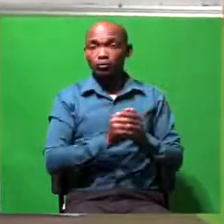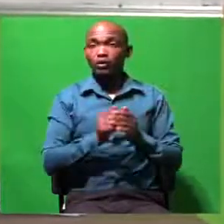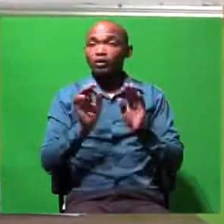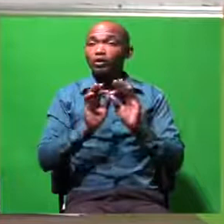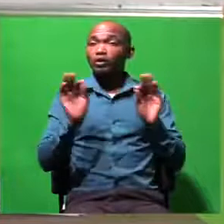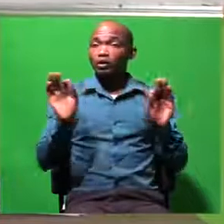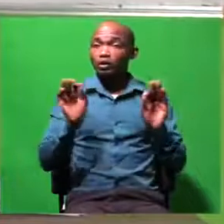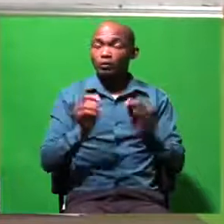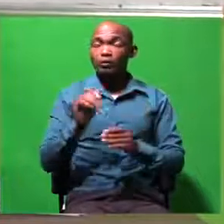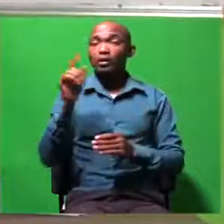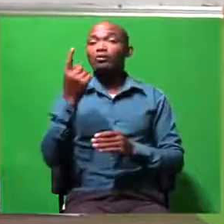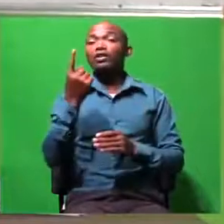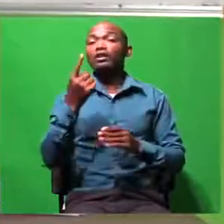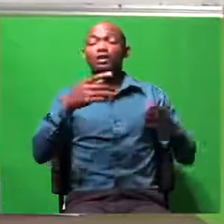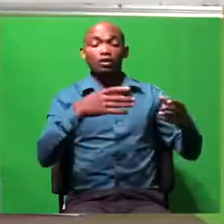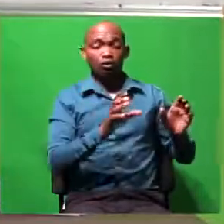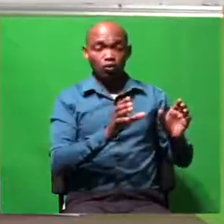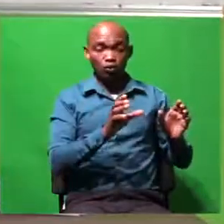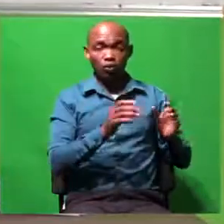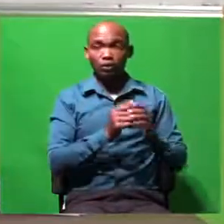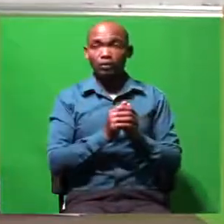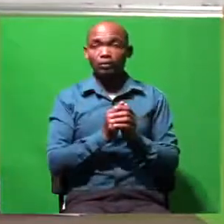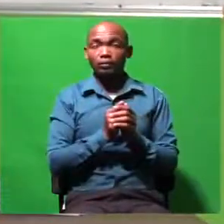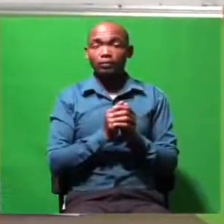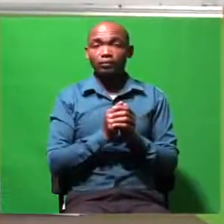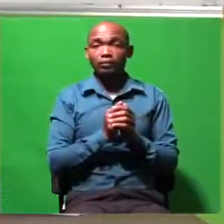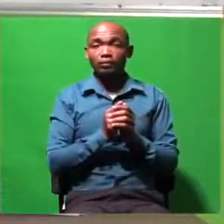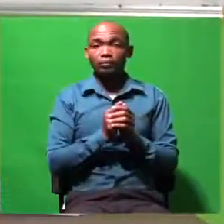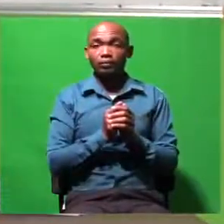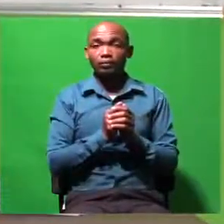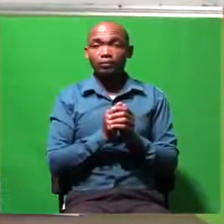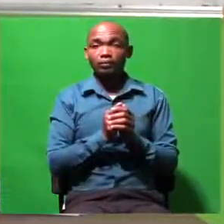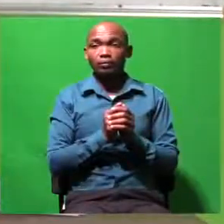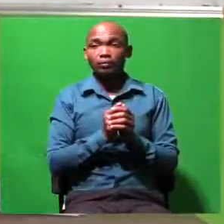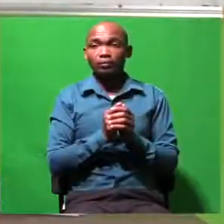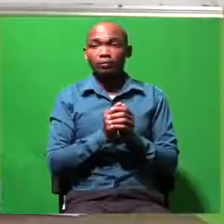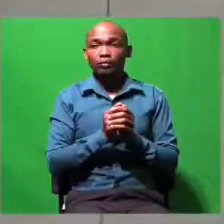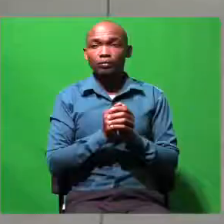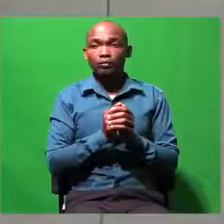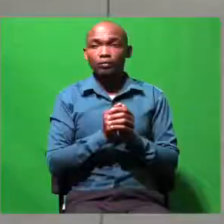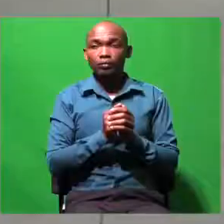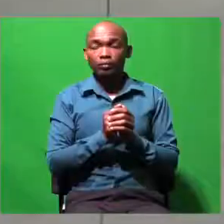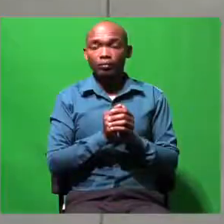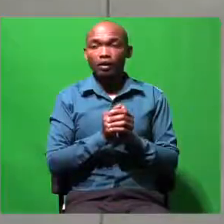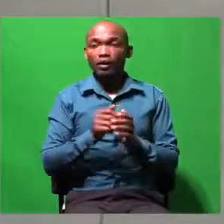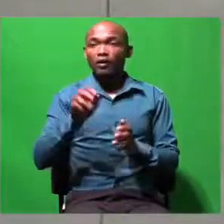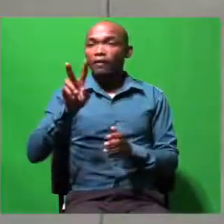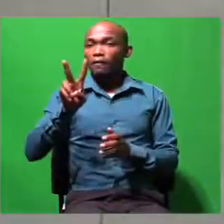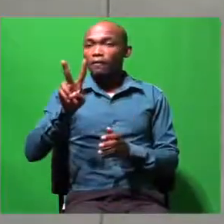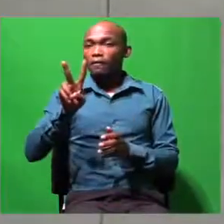Well, the first group I can mention to you is the